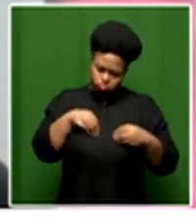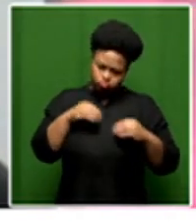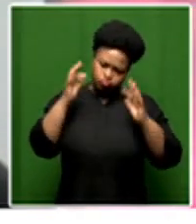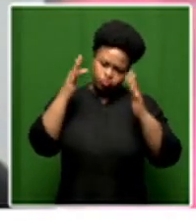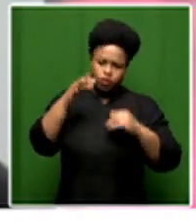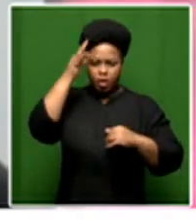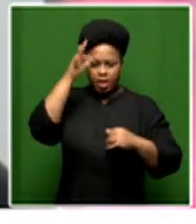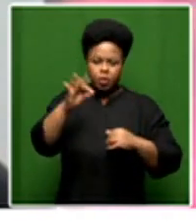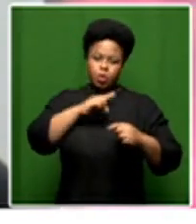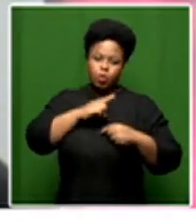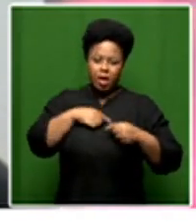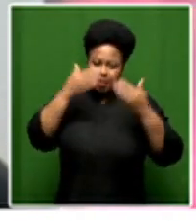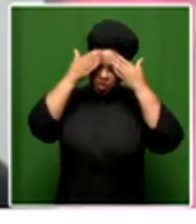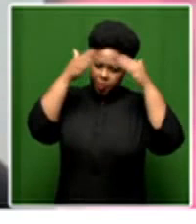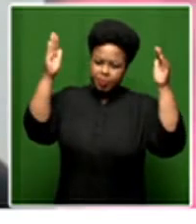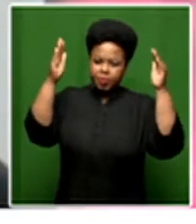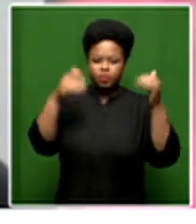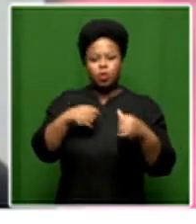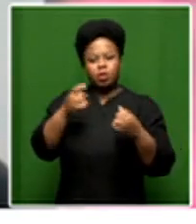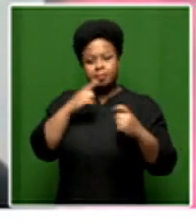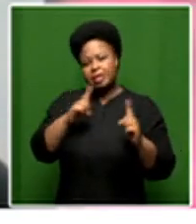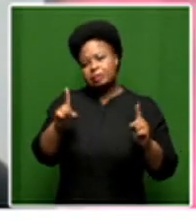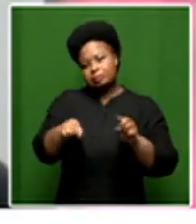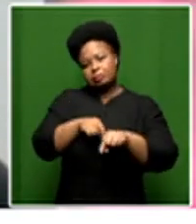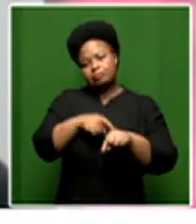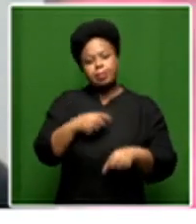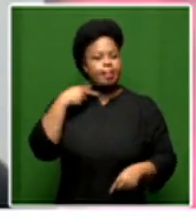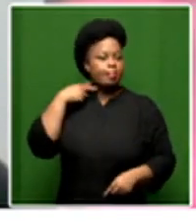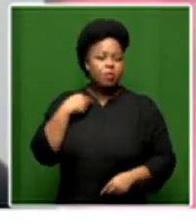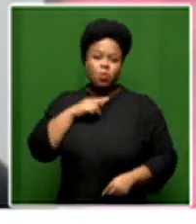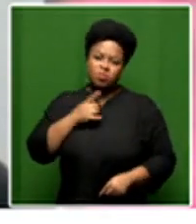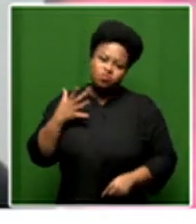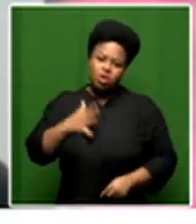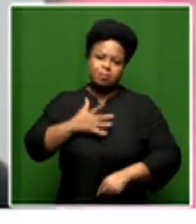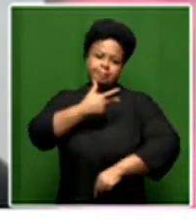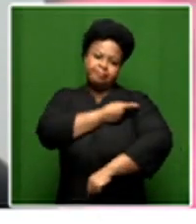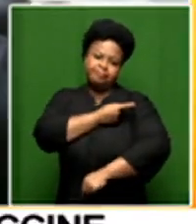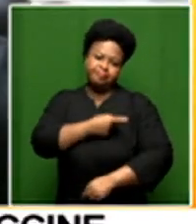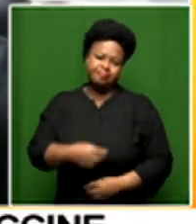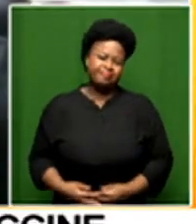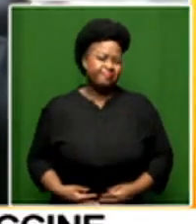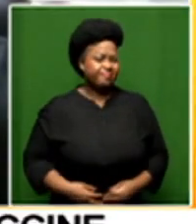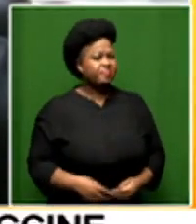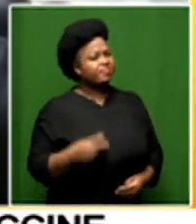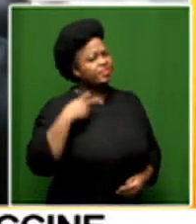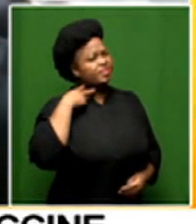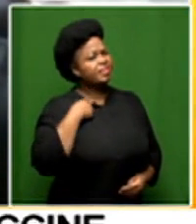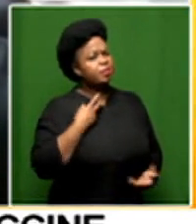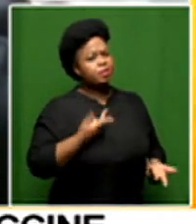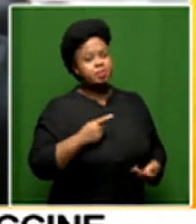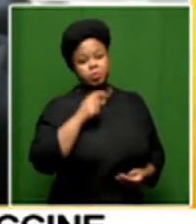for doing that. But generally, we are once more disappointed because we are looking forward. Disappointed, but how